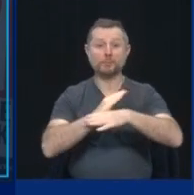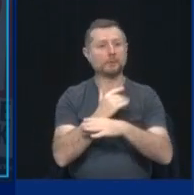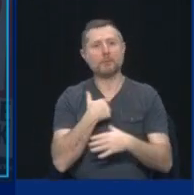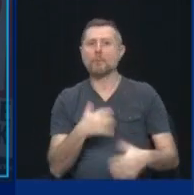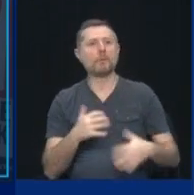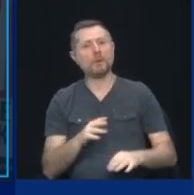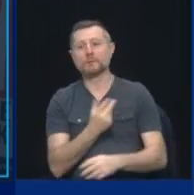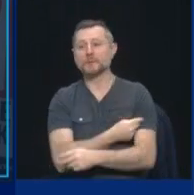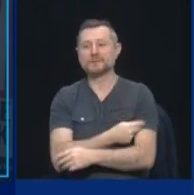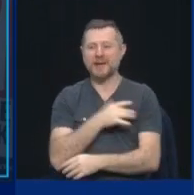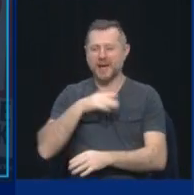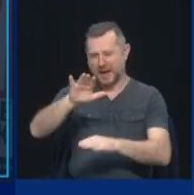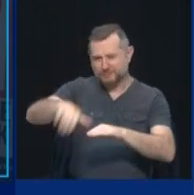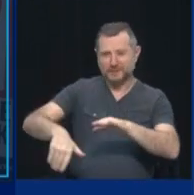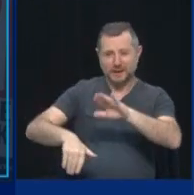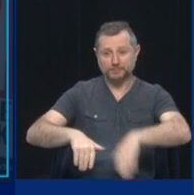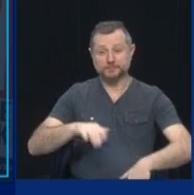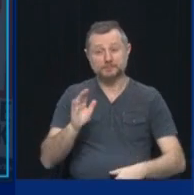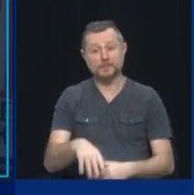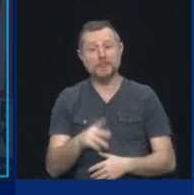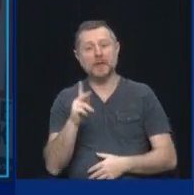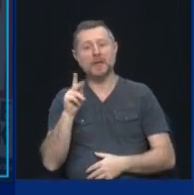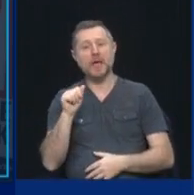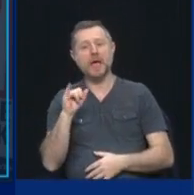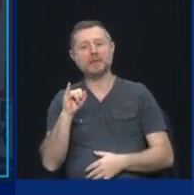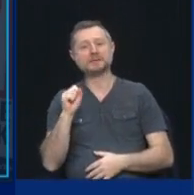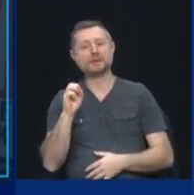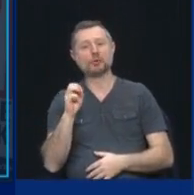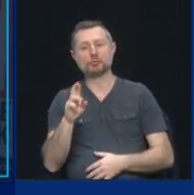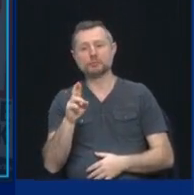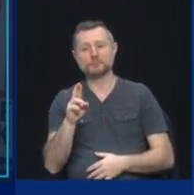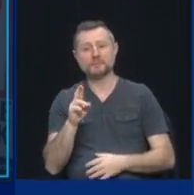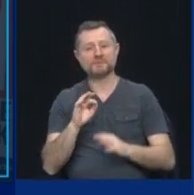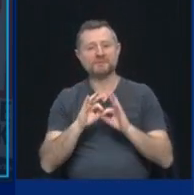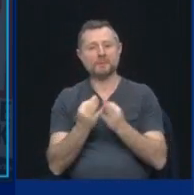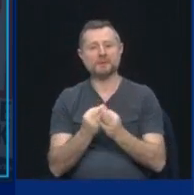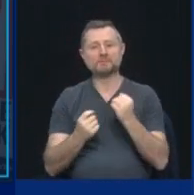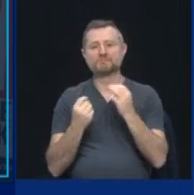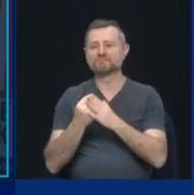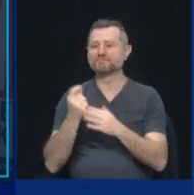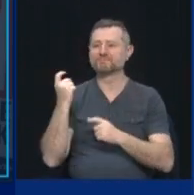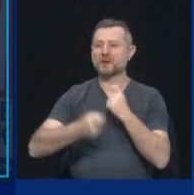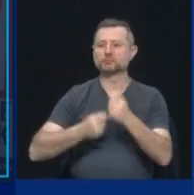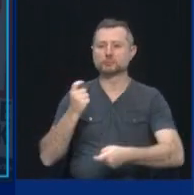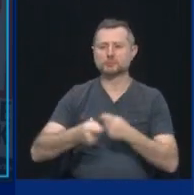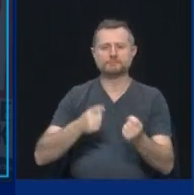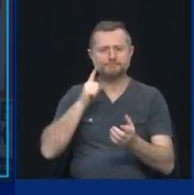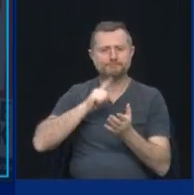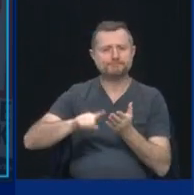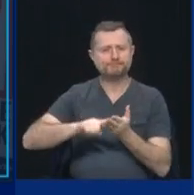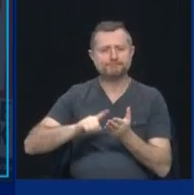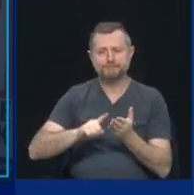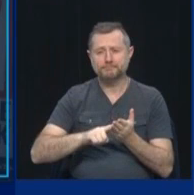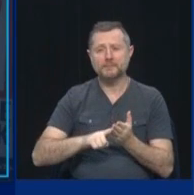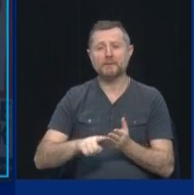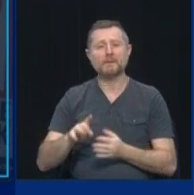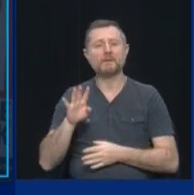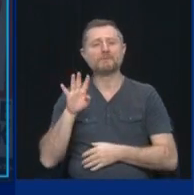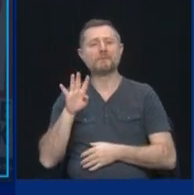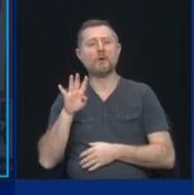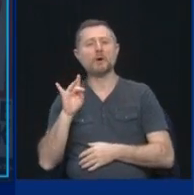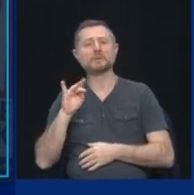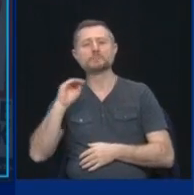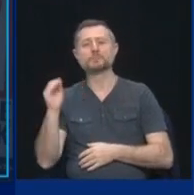Family Foundation just did a study that said 48% of people who are unvaccinated